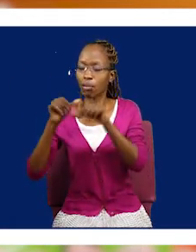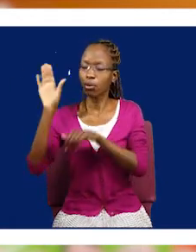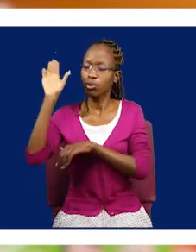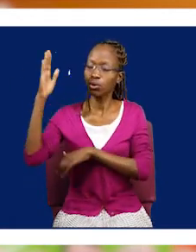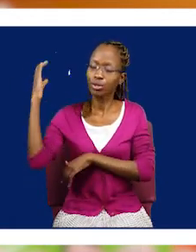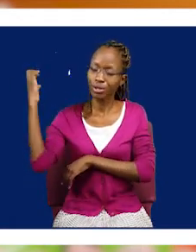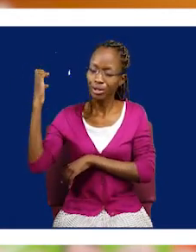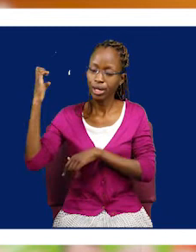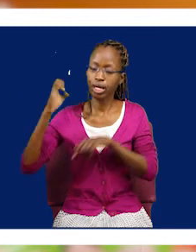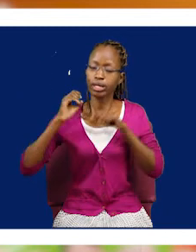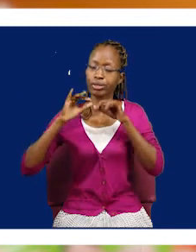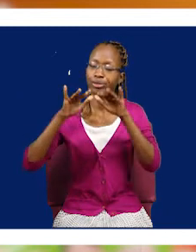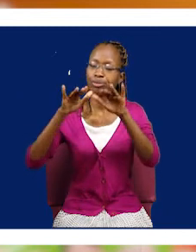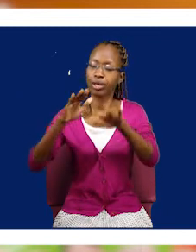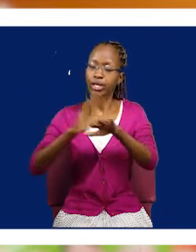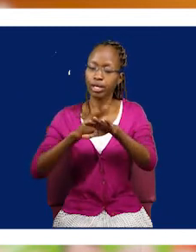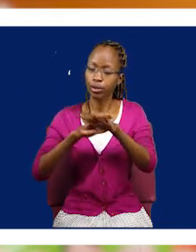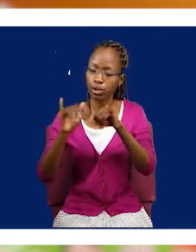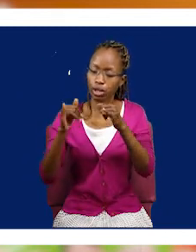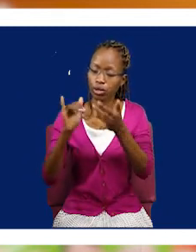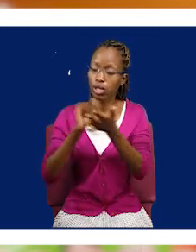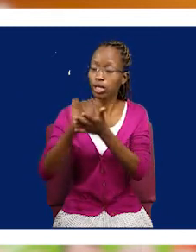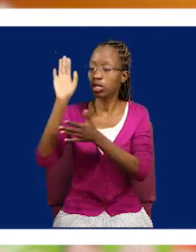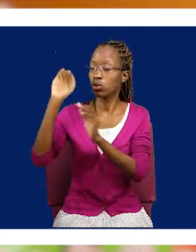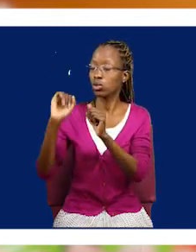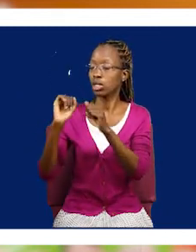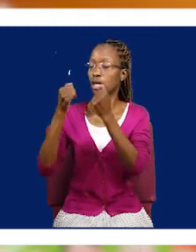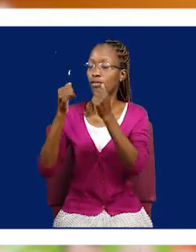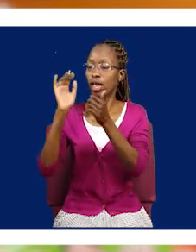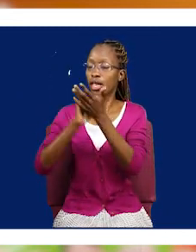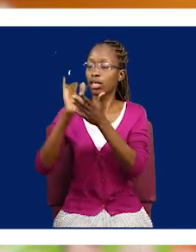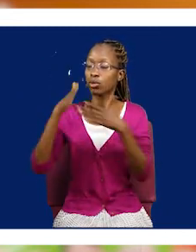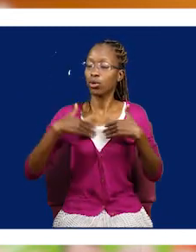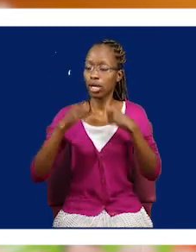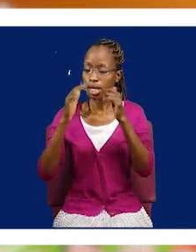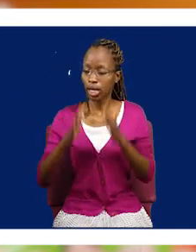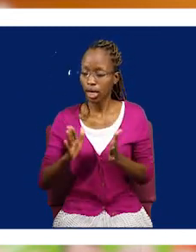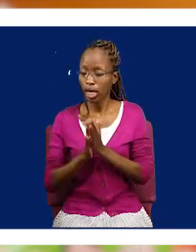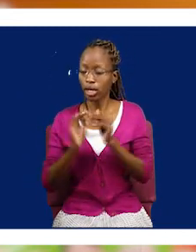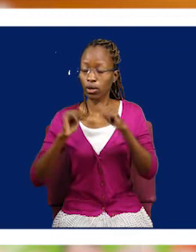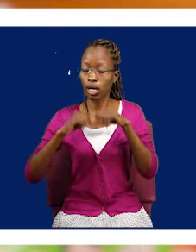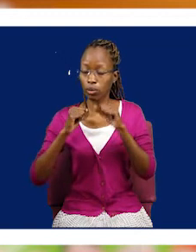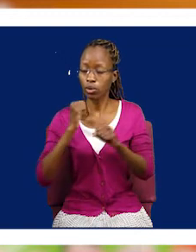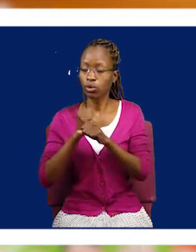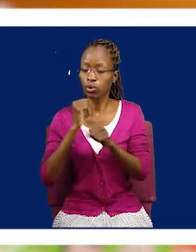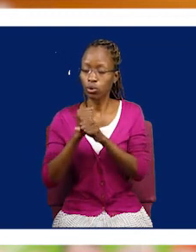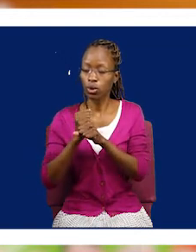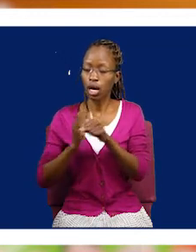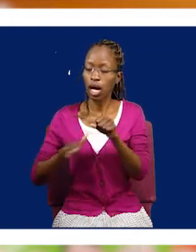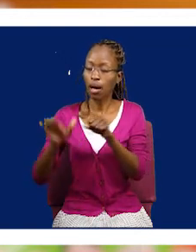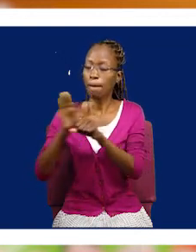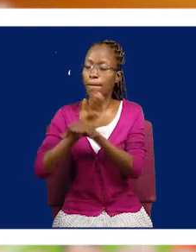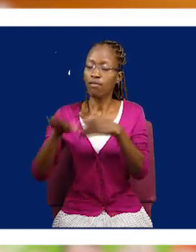to spread the good news that you save, that you are a healer and you are able to do exceedingly